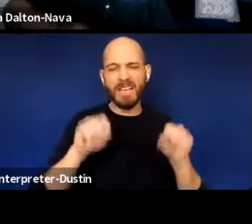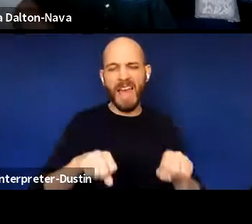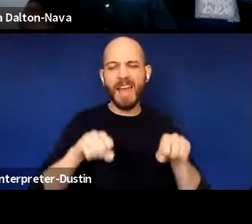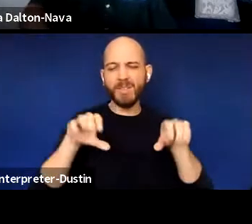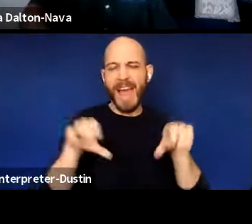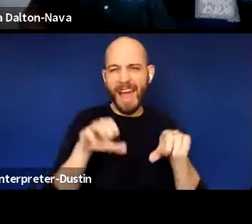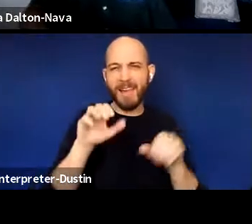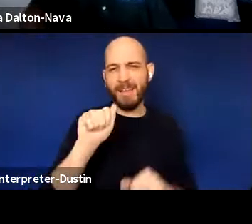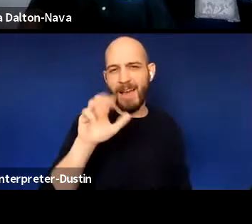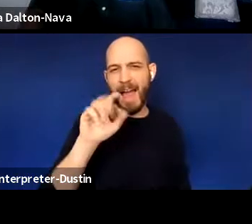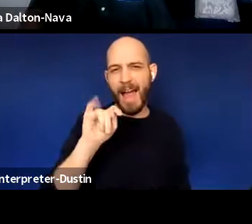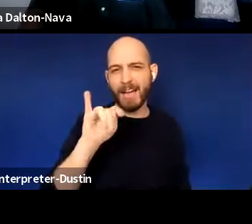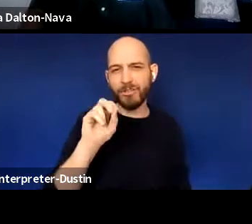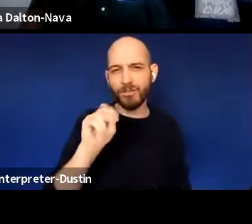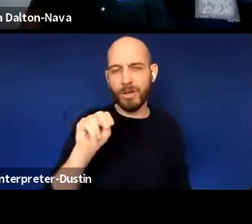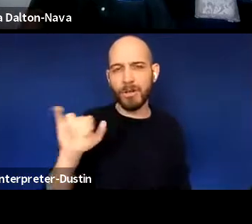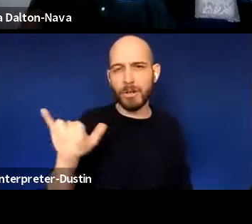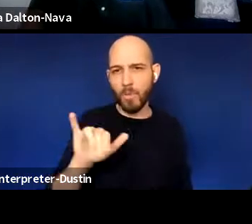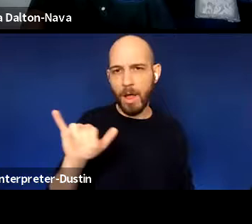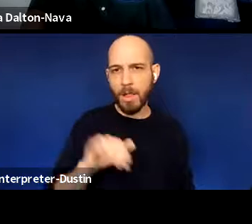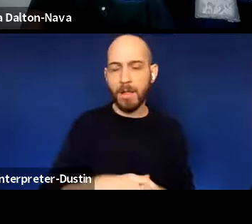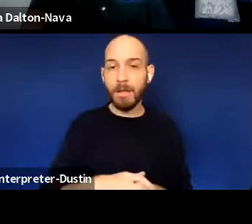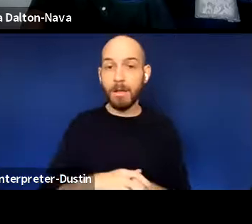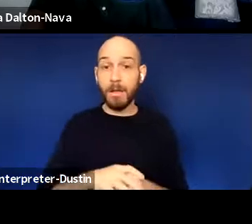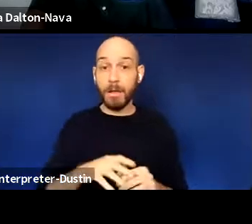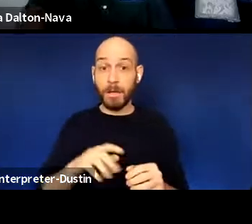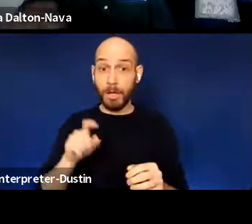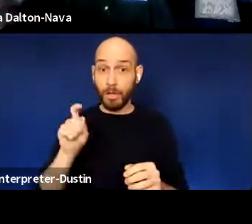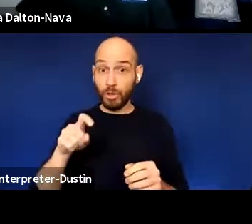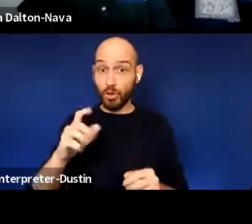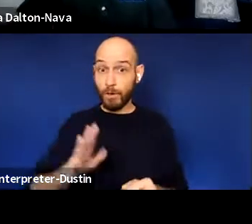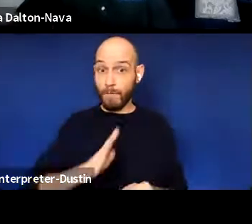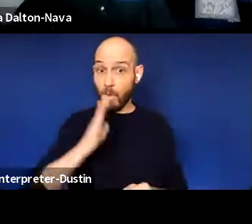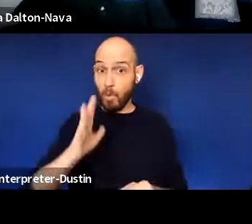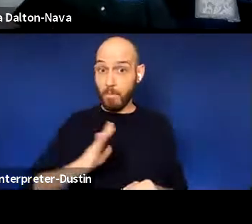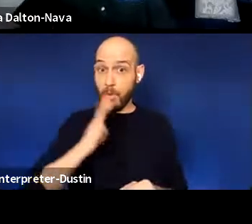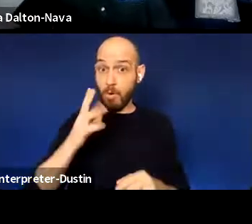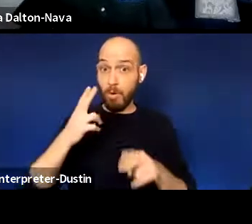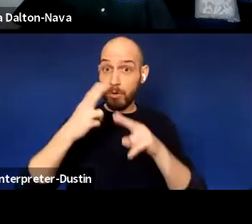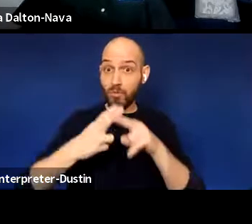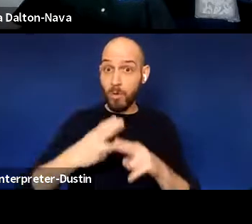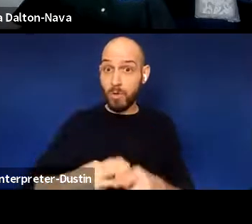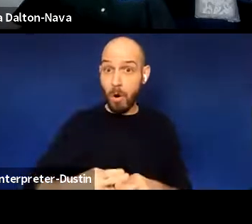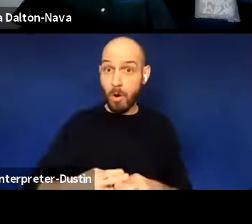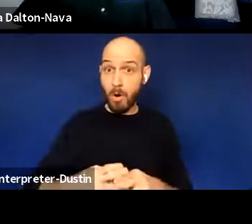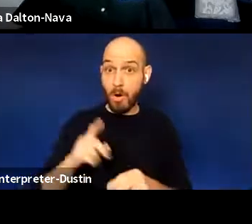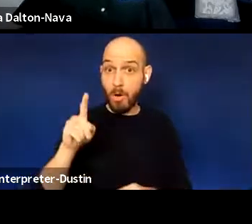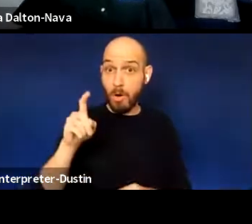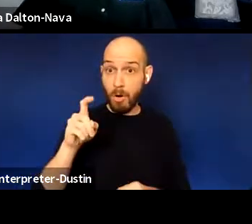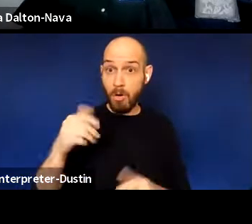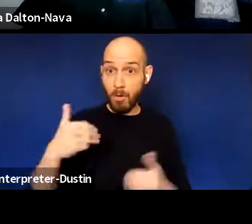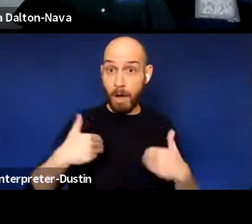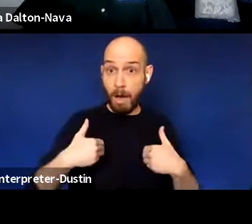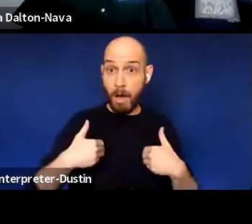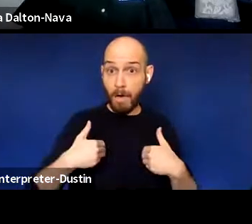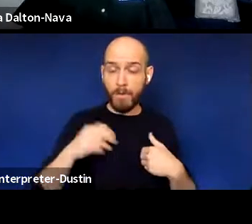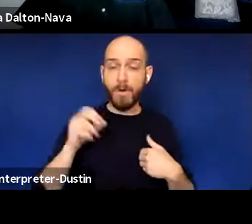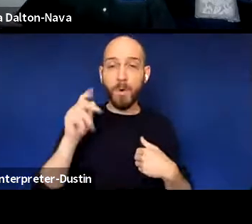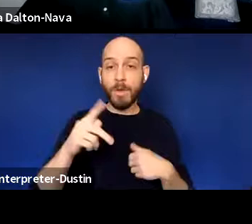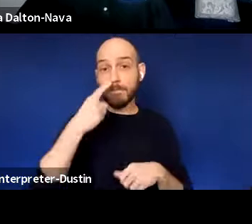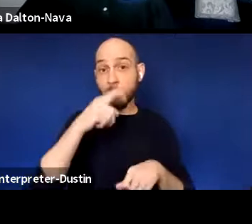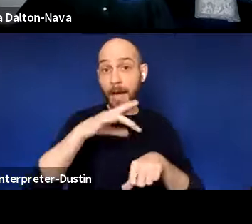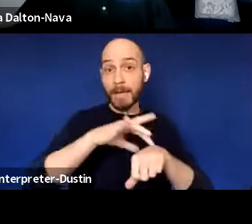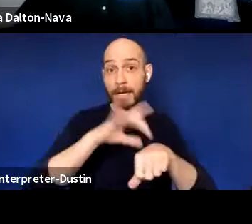is no, shall we do a formal roll call? At least we have that on record. So Kyla, if you would do the roll call,